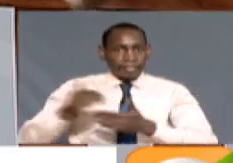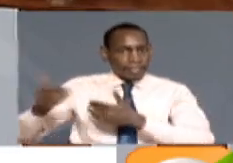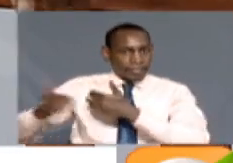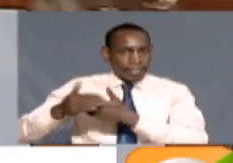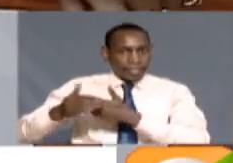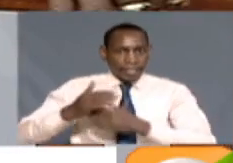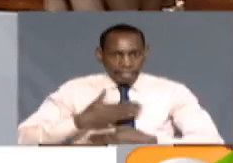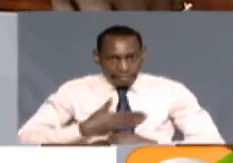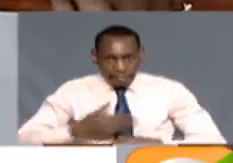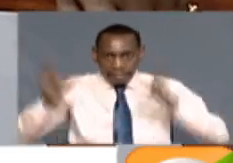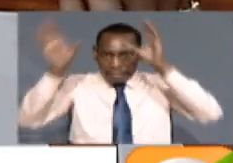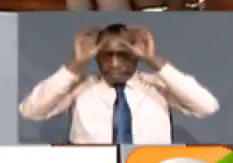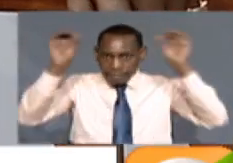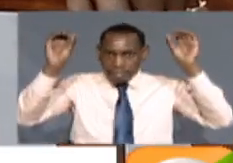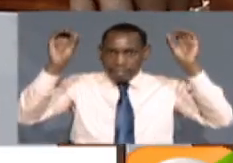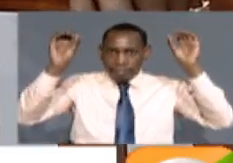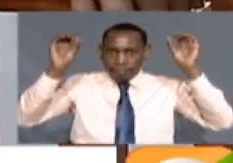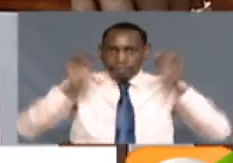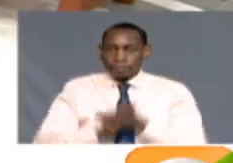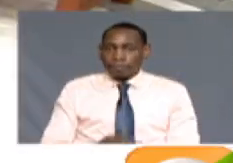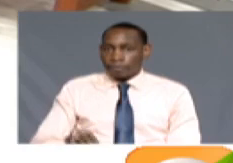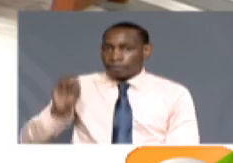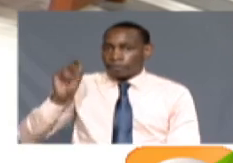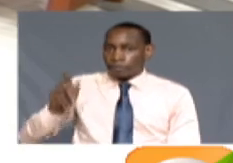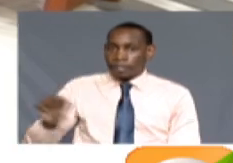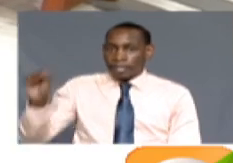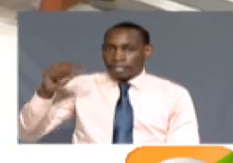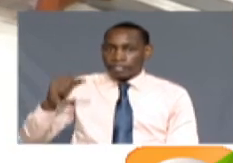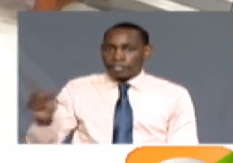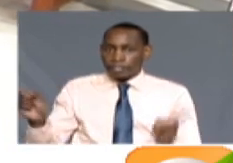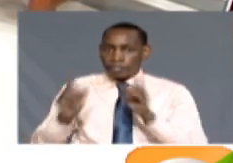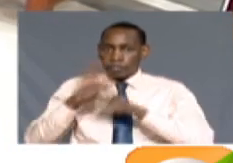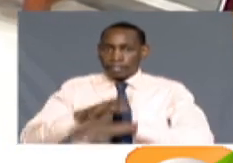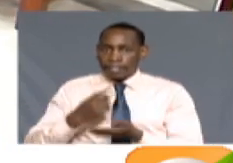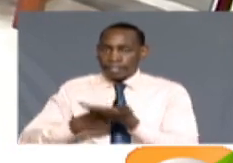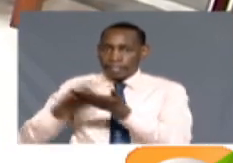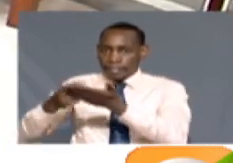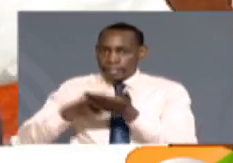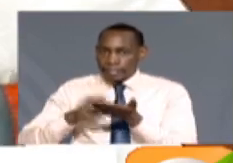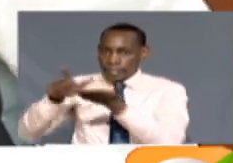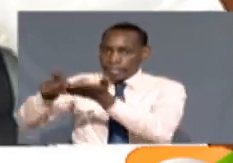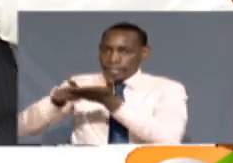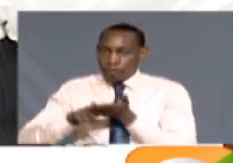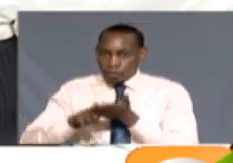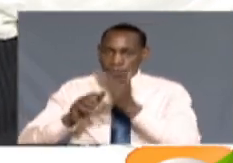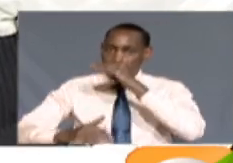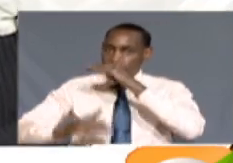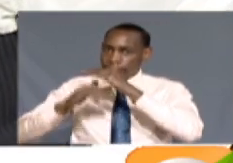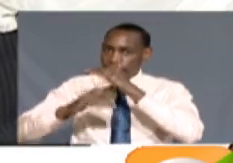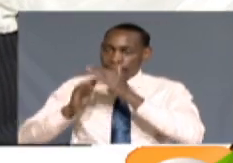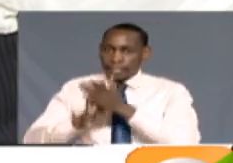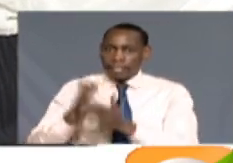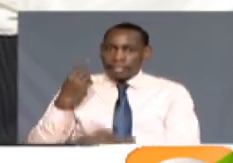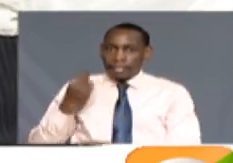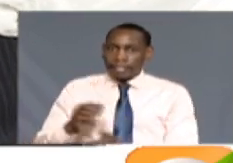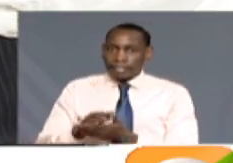His Excellency the president. All right, SG, let me take a break, come back and talk about our debt ceiling. Absolutely. There was a call the other day to